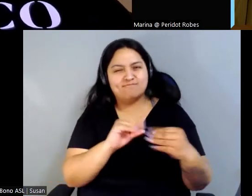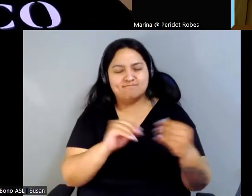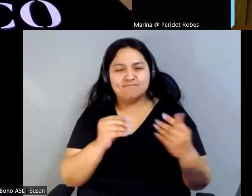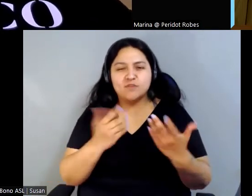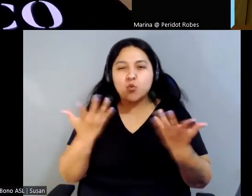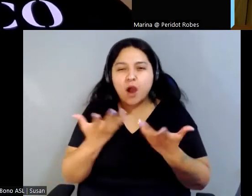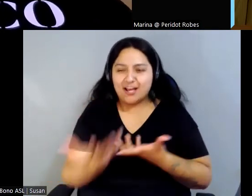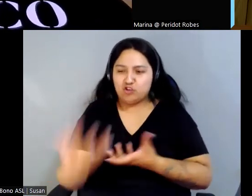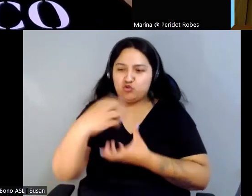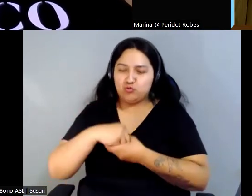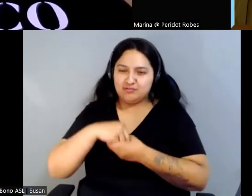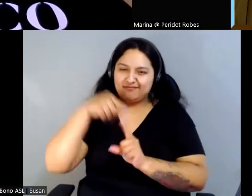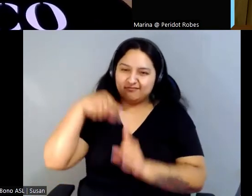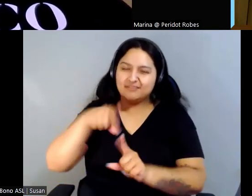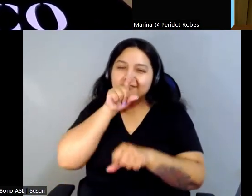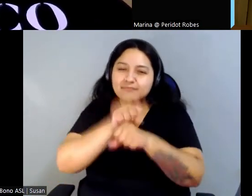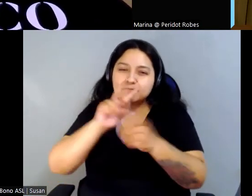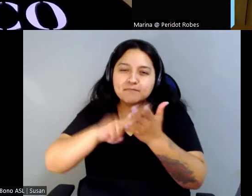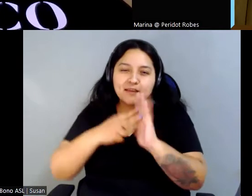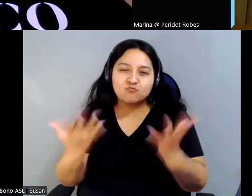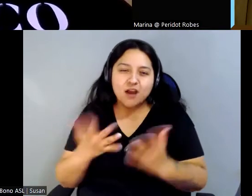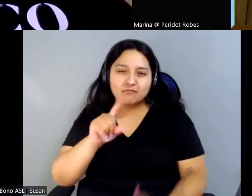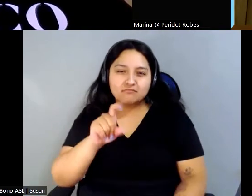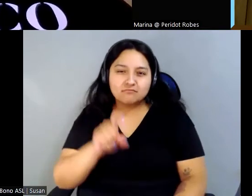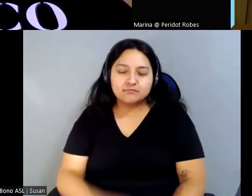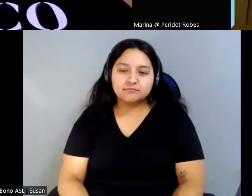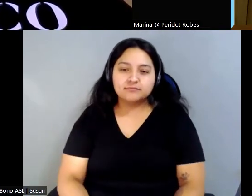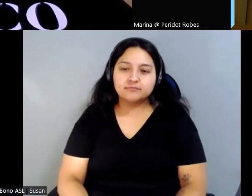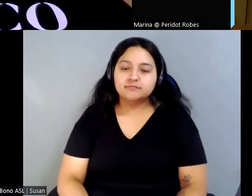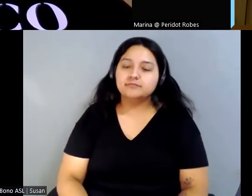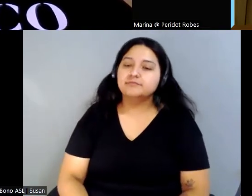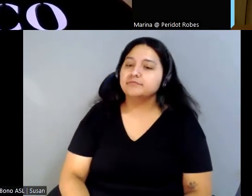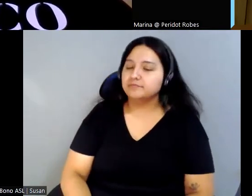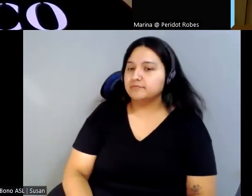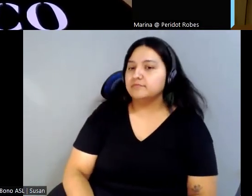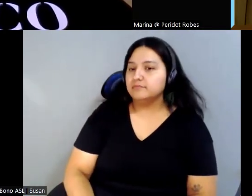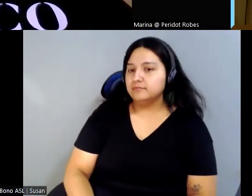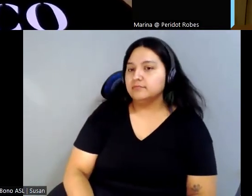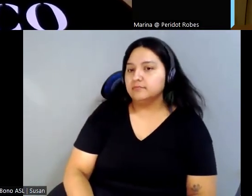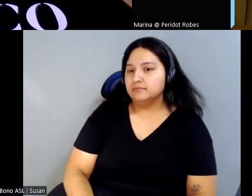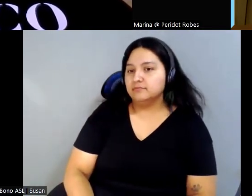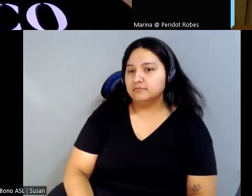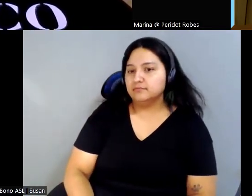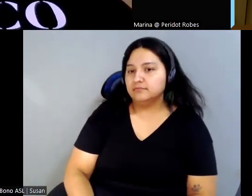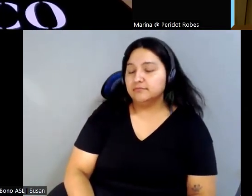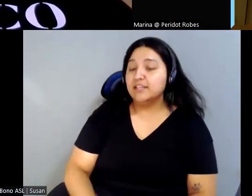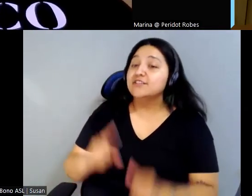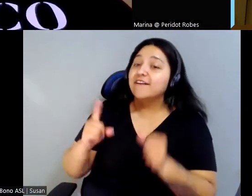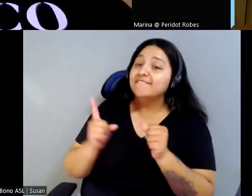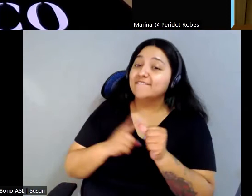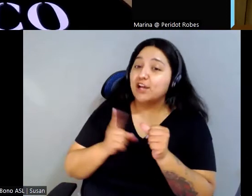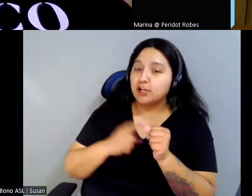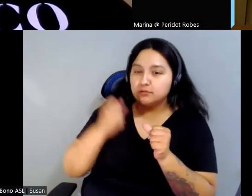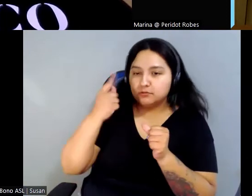truly means. Well, first of all, let me begin this by saying I worship at the altar of Sauce West. I'm a